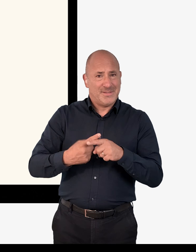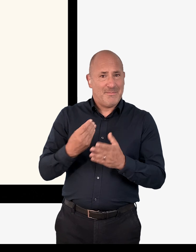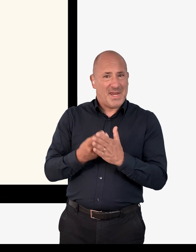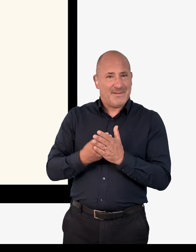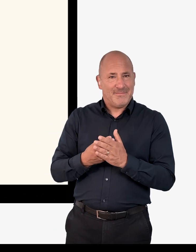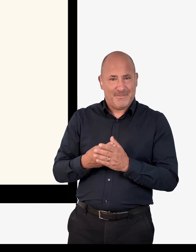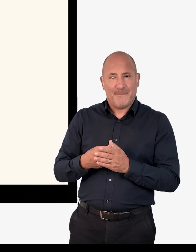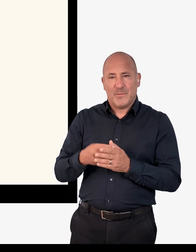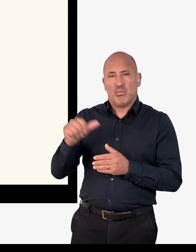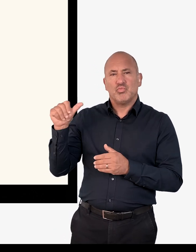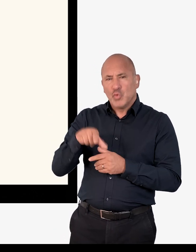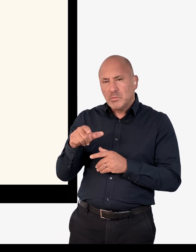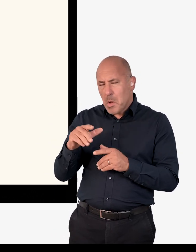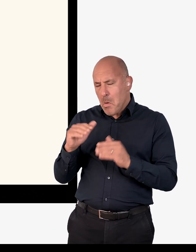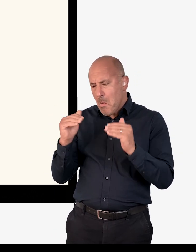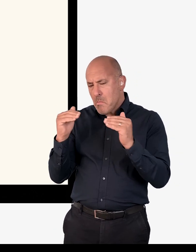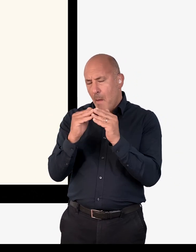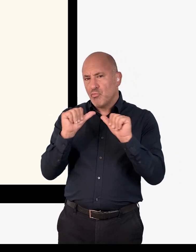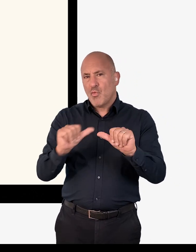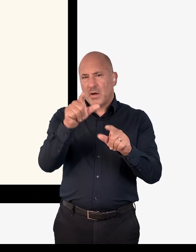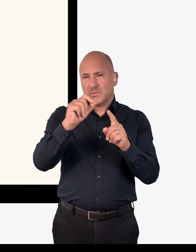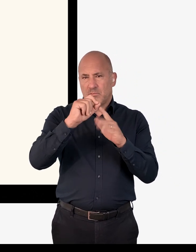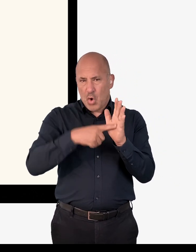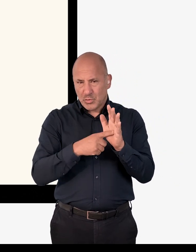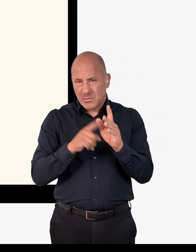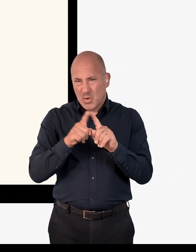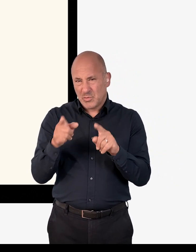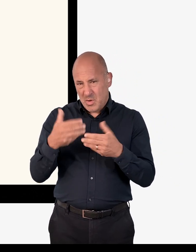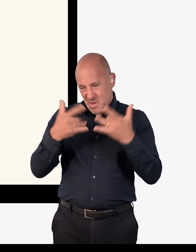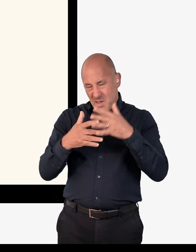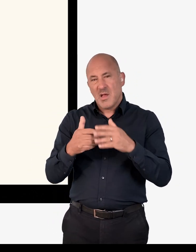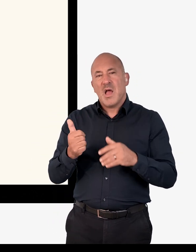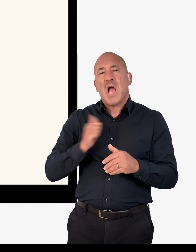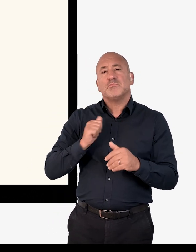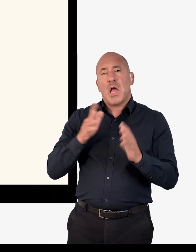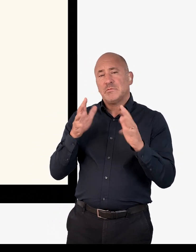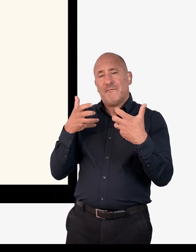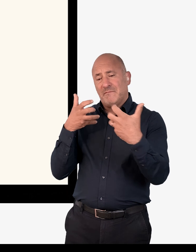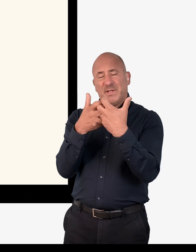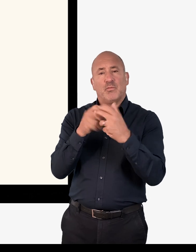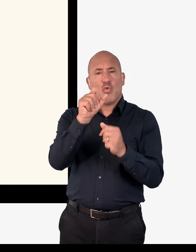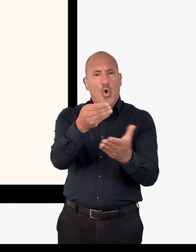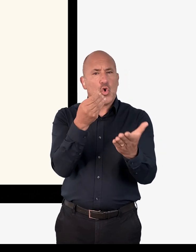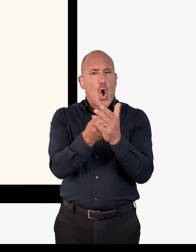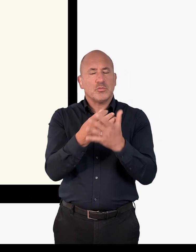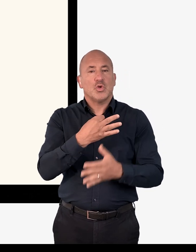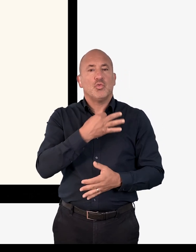Contingency. Your contingency should be appropriate to your project, and figures are expected to